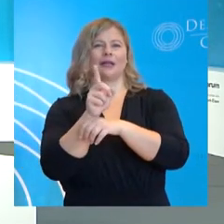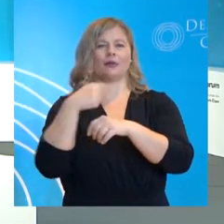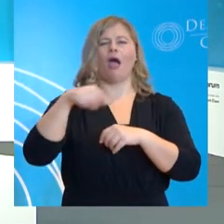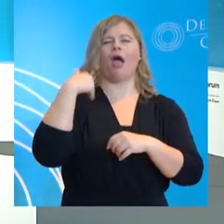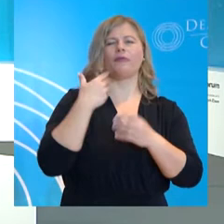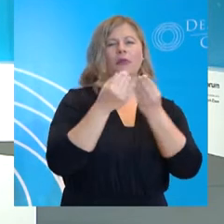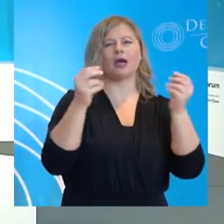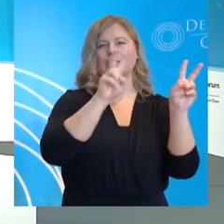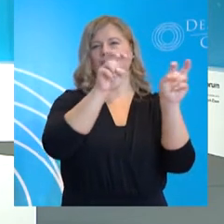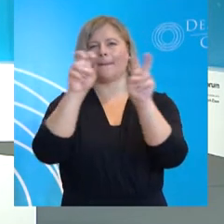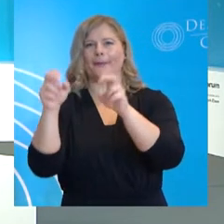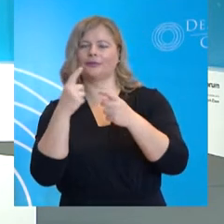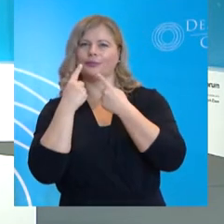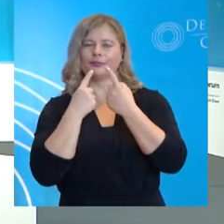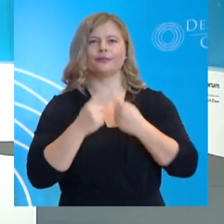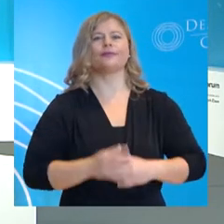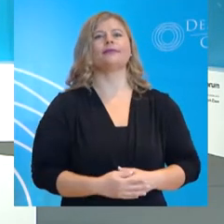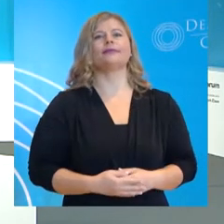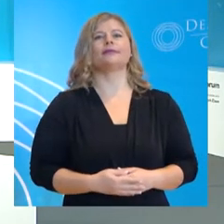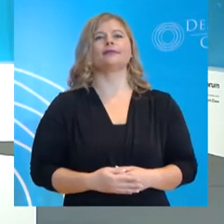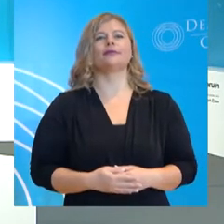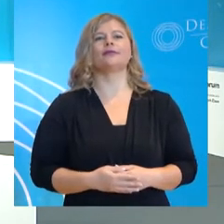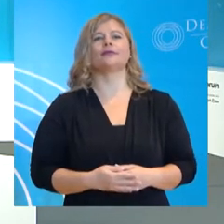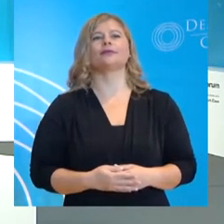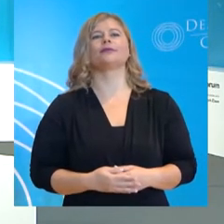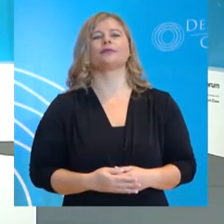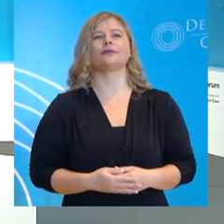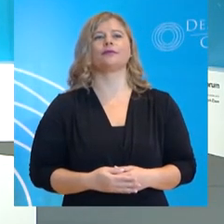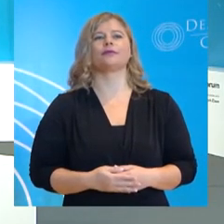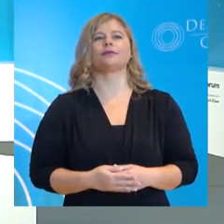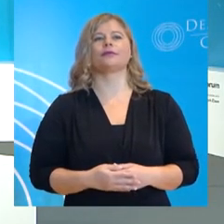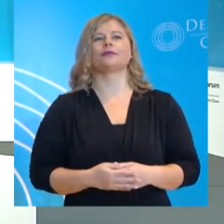to skip a lot of the politenesses.